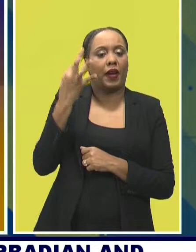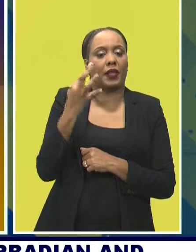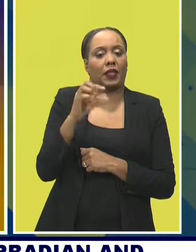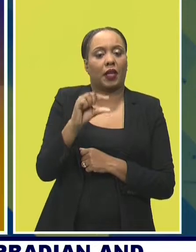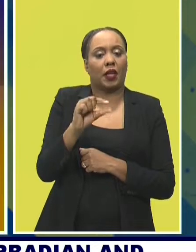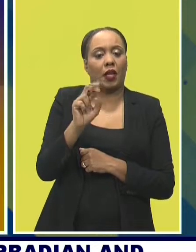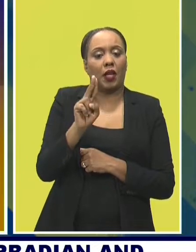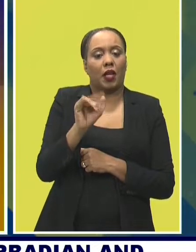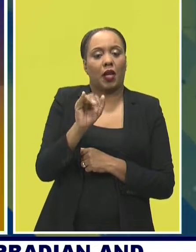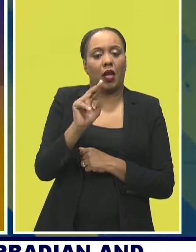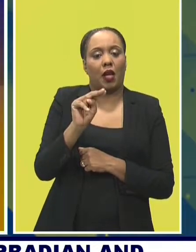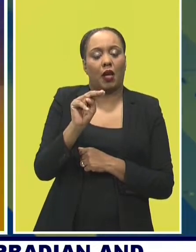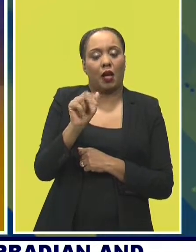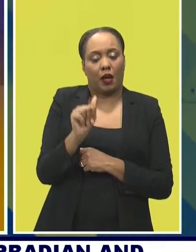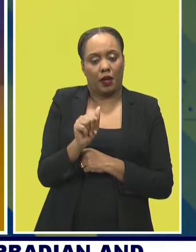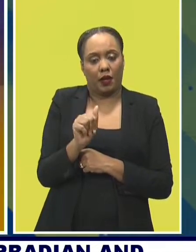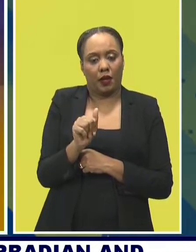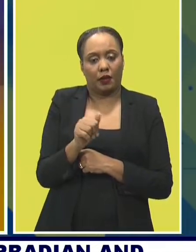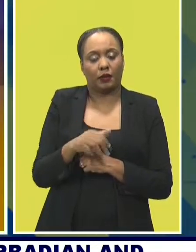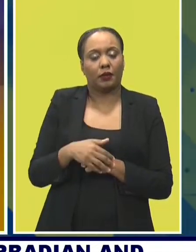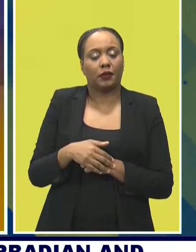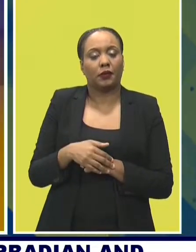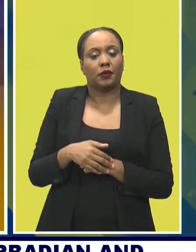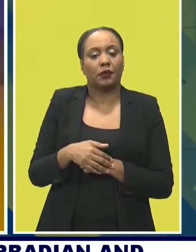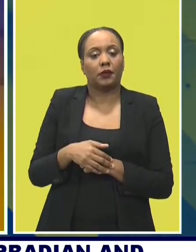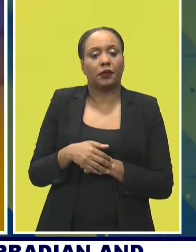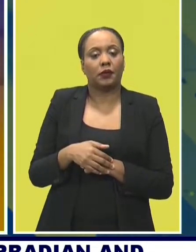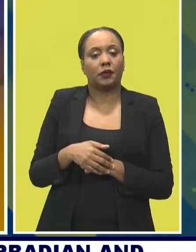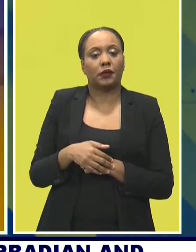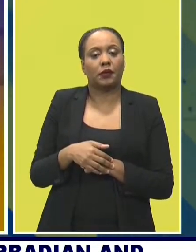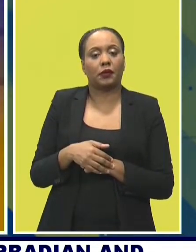in the past, British Guyana, where they want to